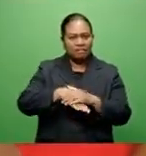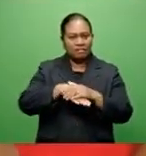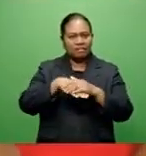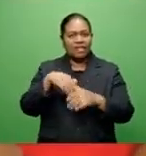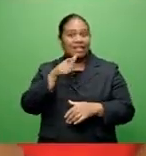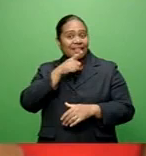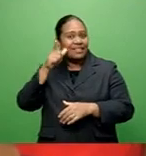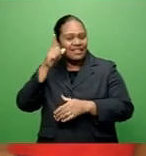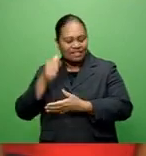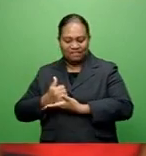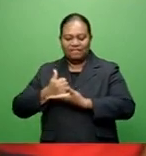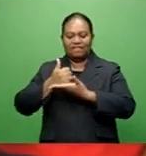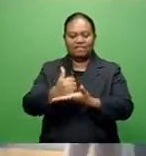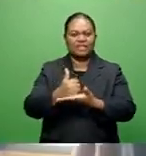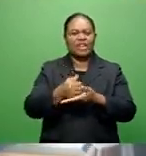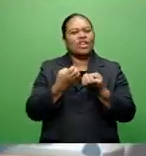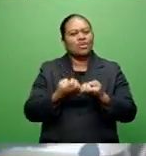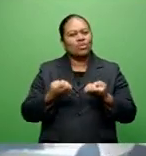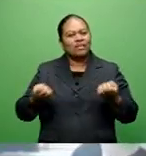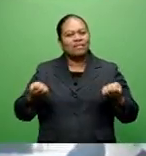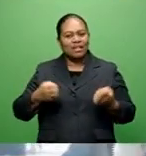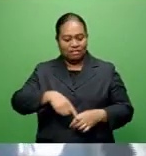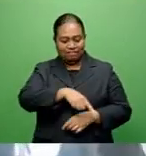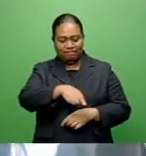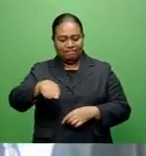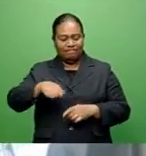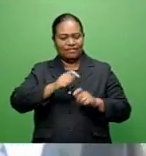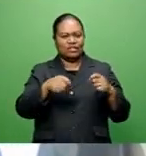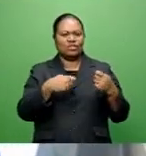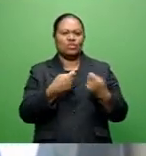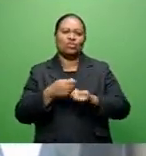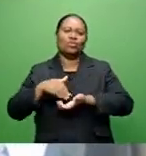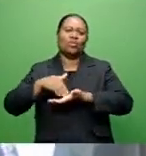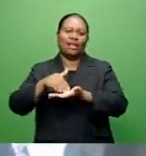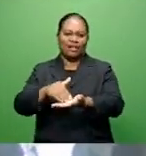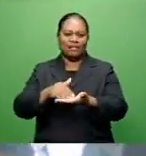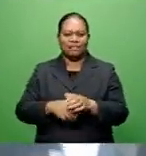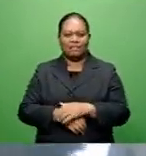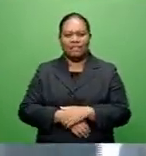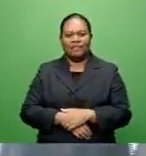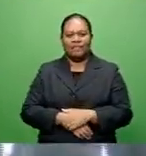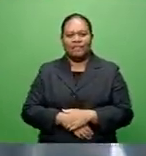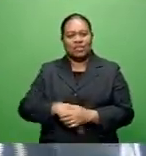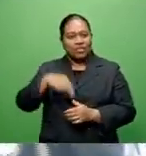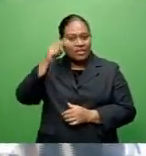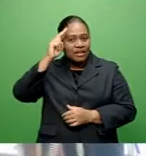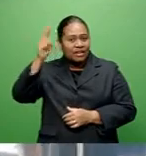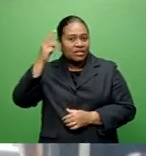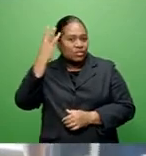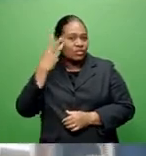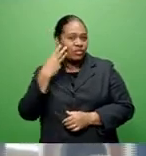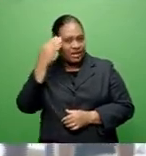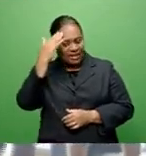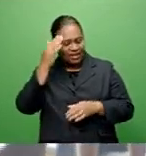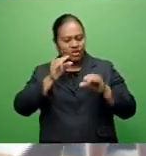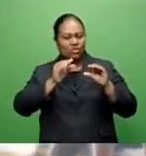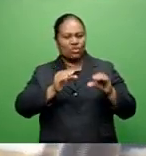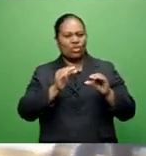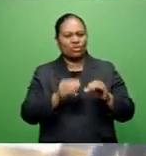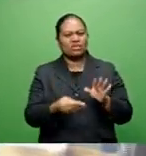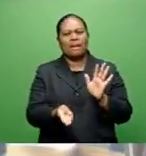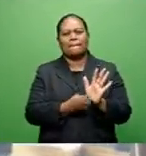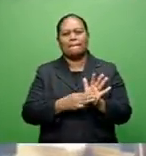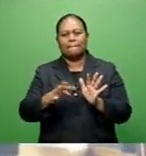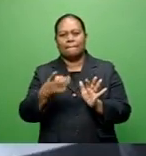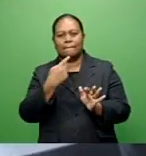donated training equipment to these teams to help in their Super League campaign. National women's head coach Marika Rondu